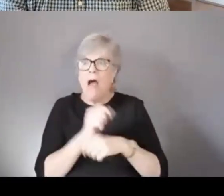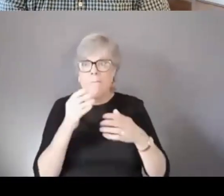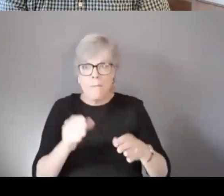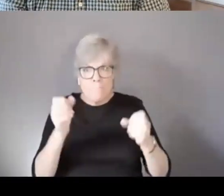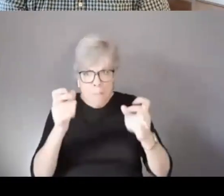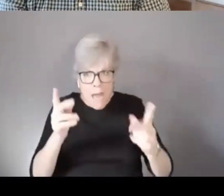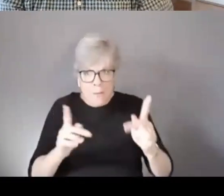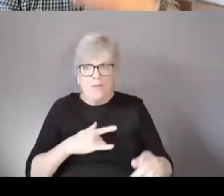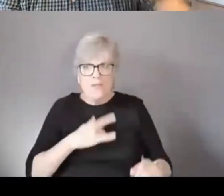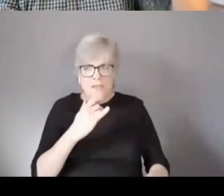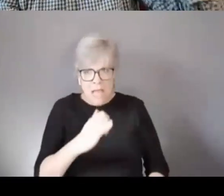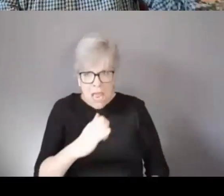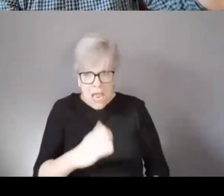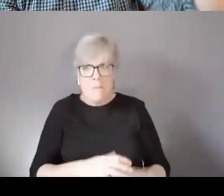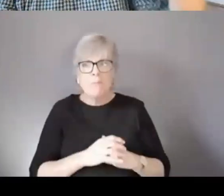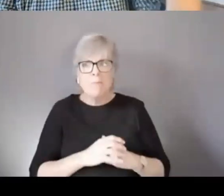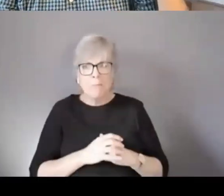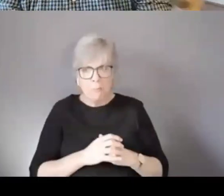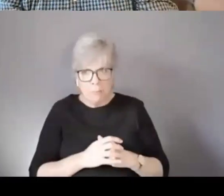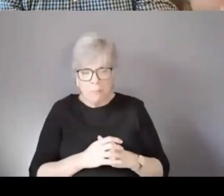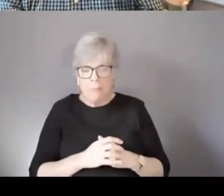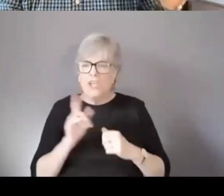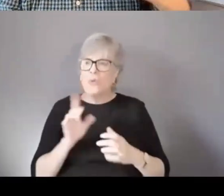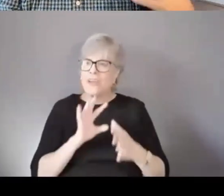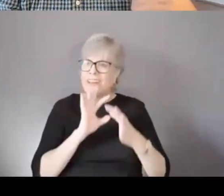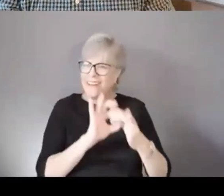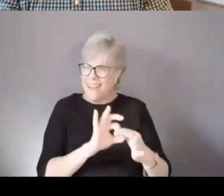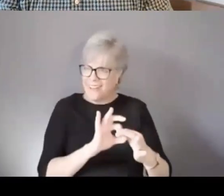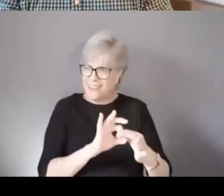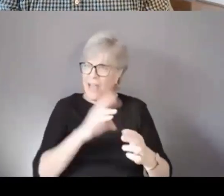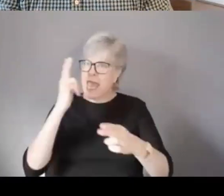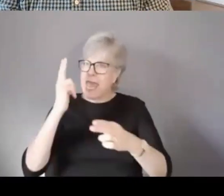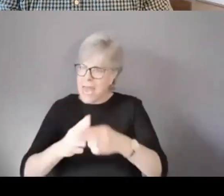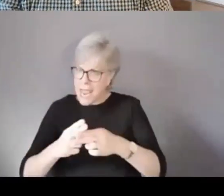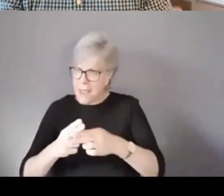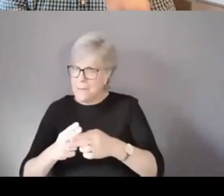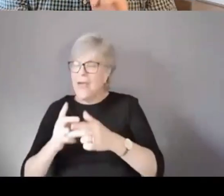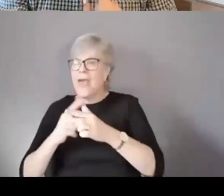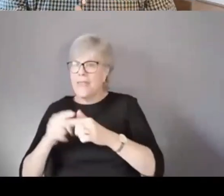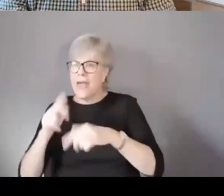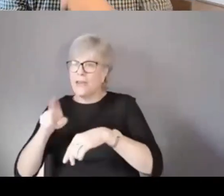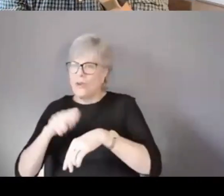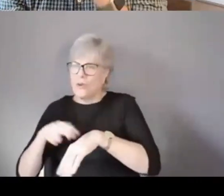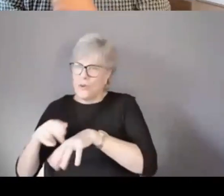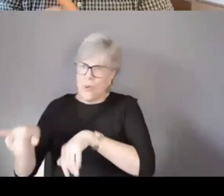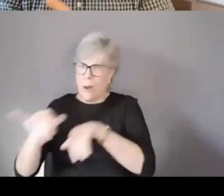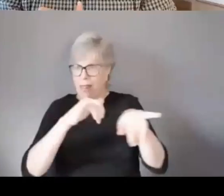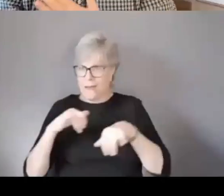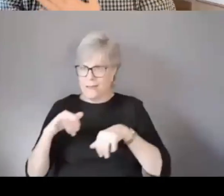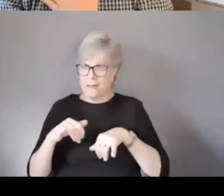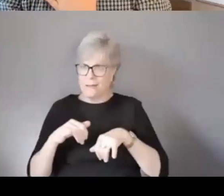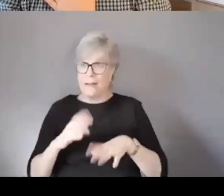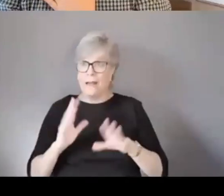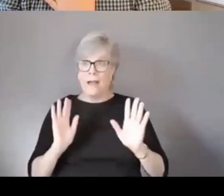right now. Right? That's an example of how you can connect, name the emotion, and normalize. When it comes to